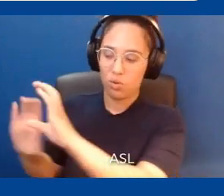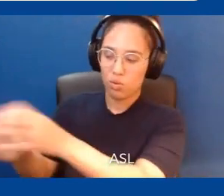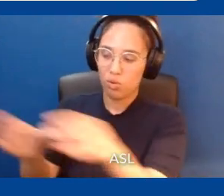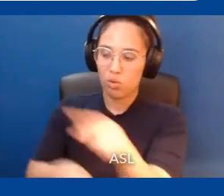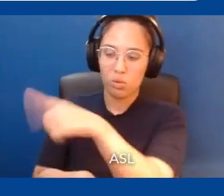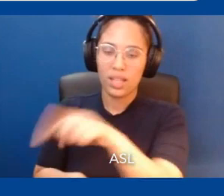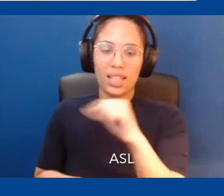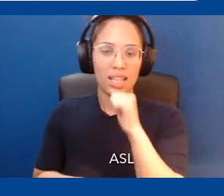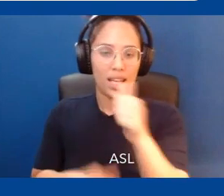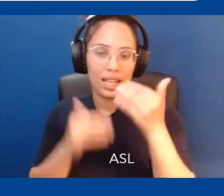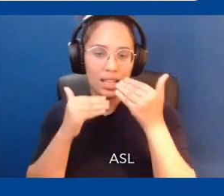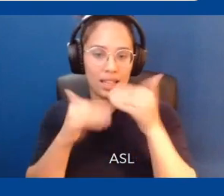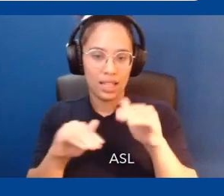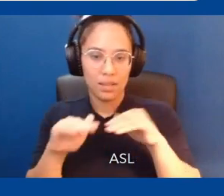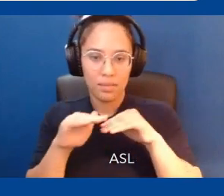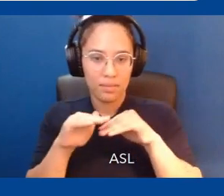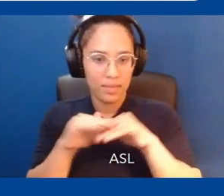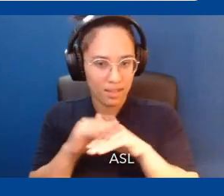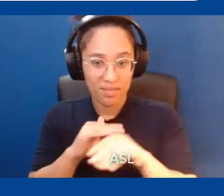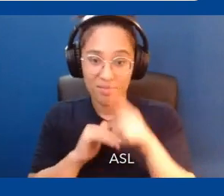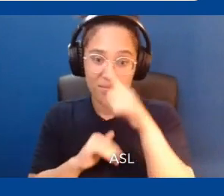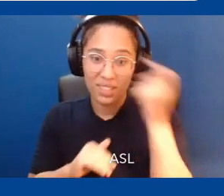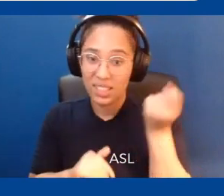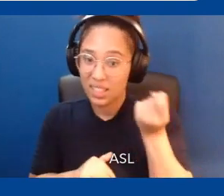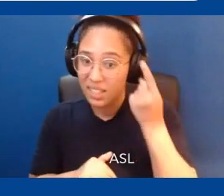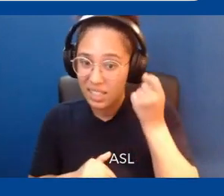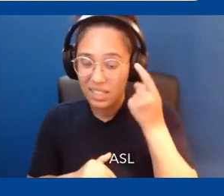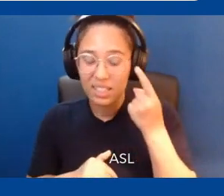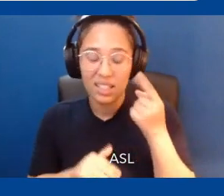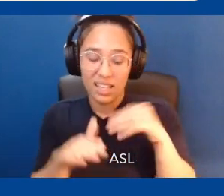alone doesn't guarantee like the